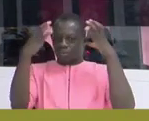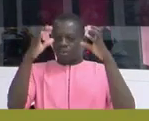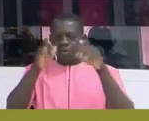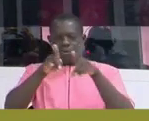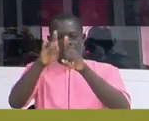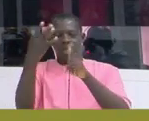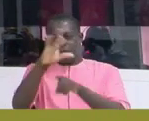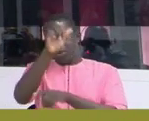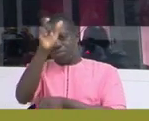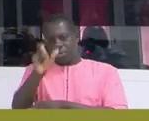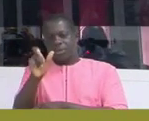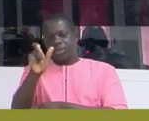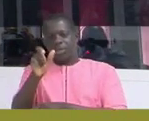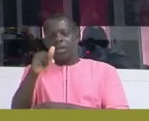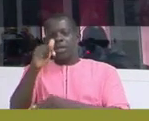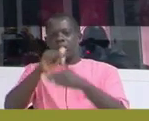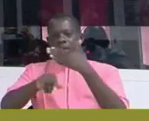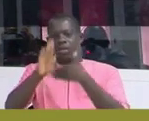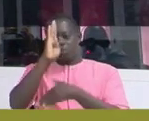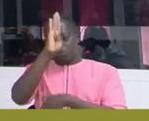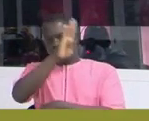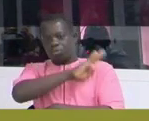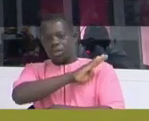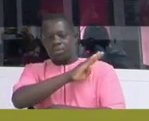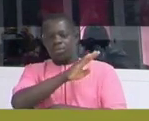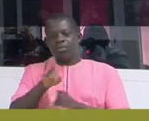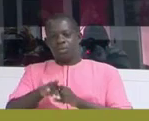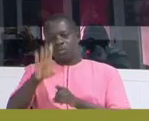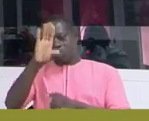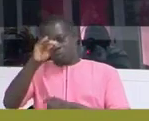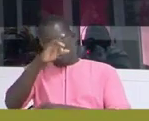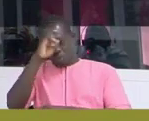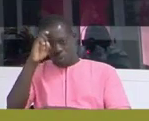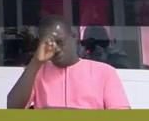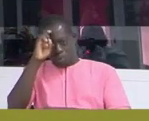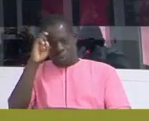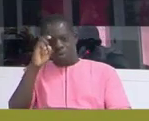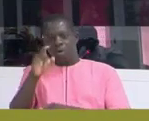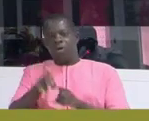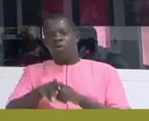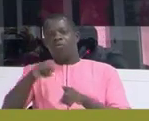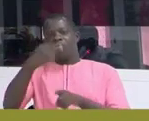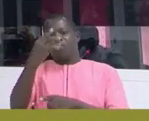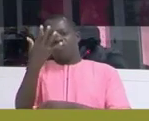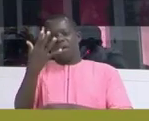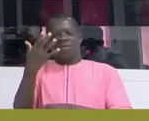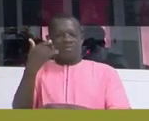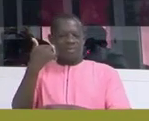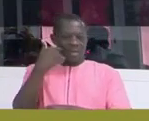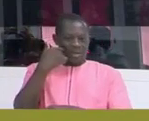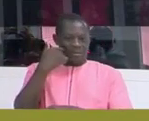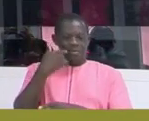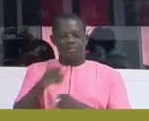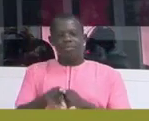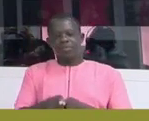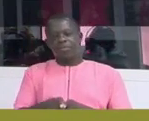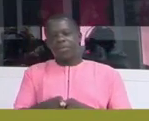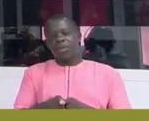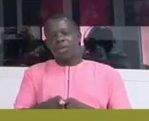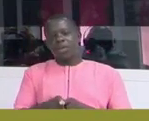In fact, I never had any problems with anybody in Bam. By the grace of God, we did the work. Five days. Five